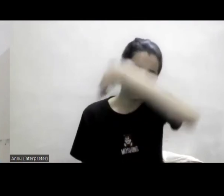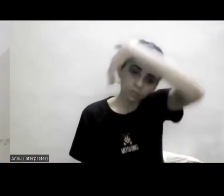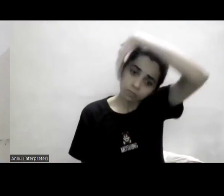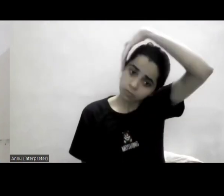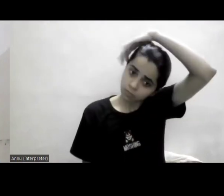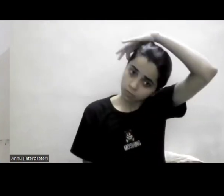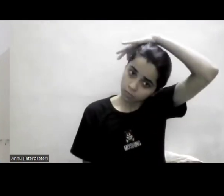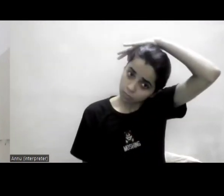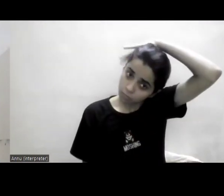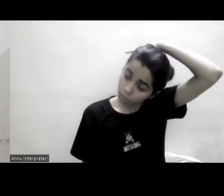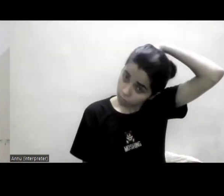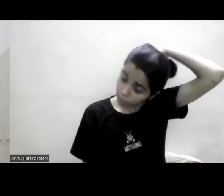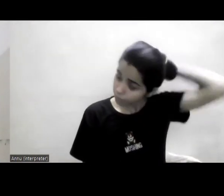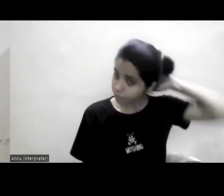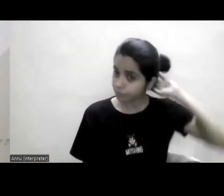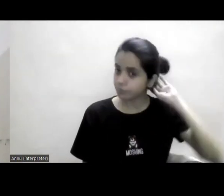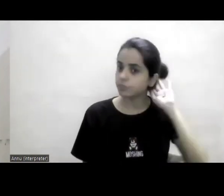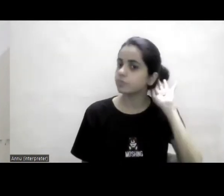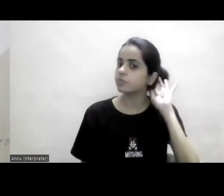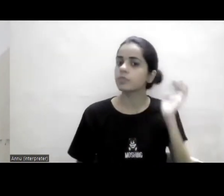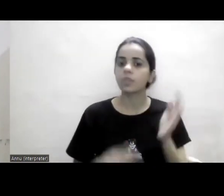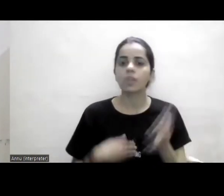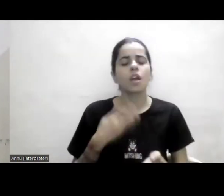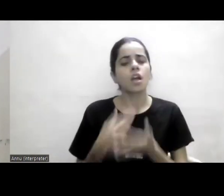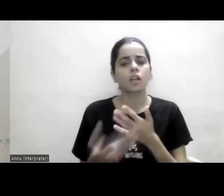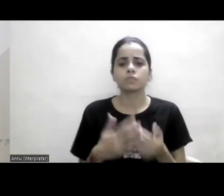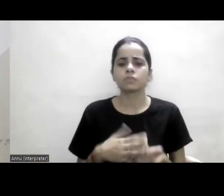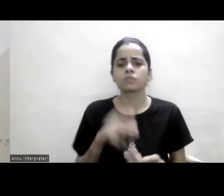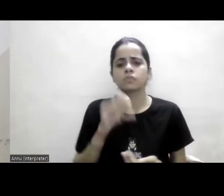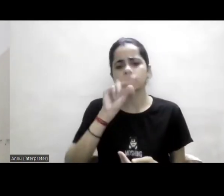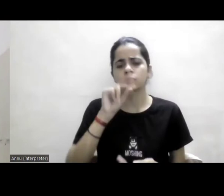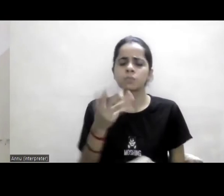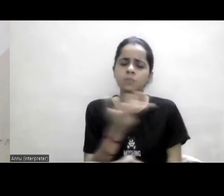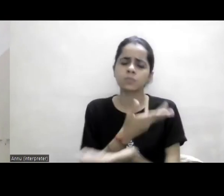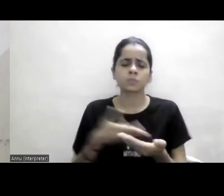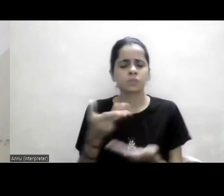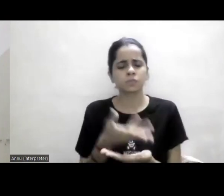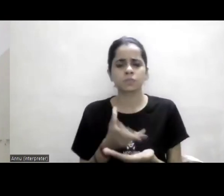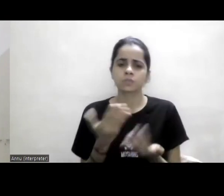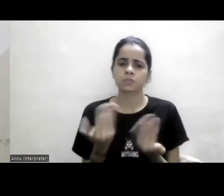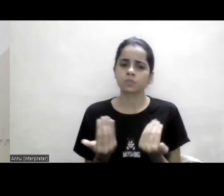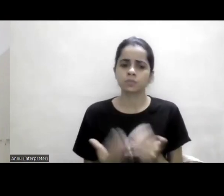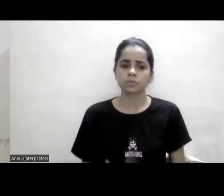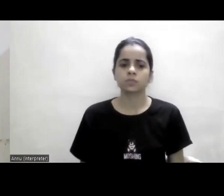You can unmute yourself and maybe, you know, you can discuss.